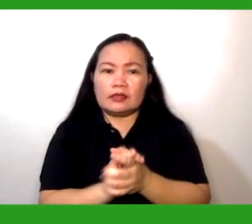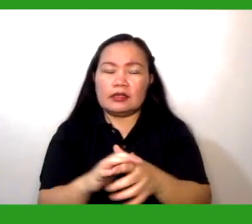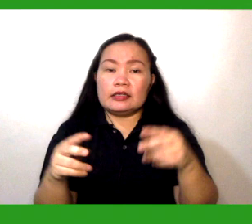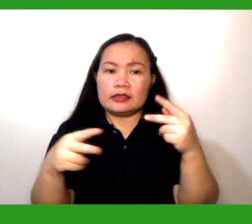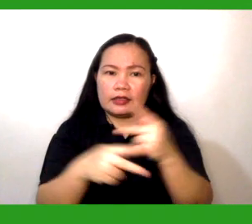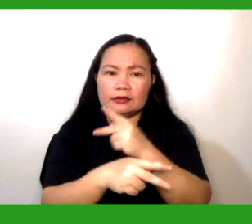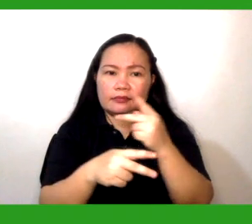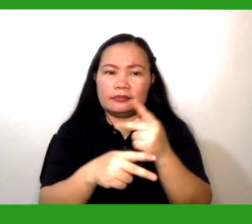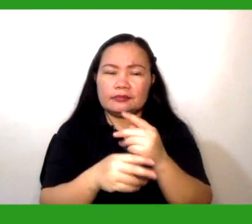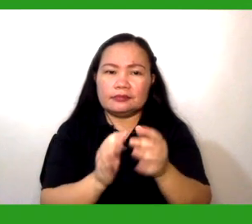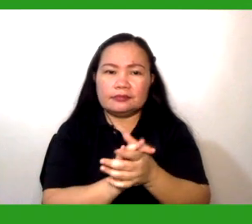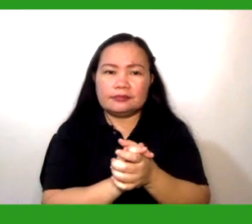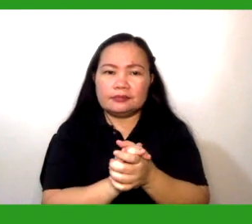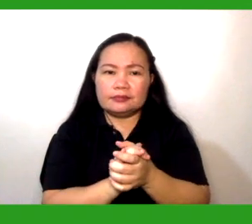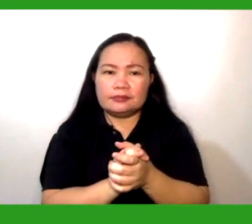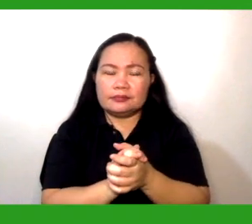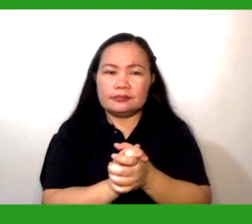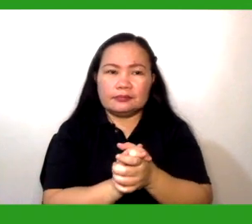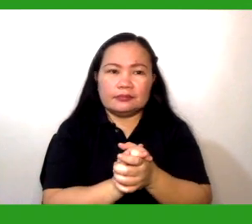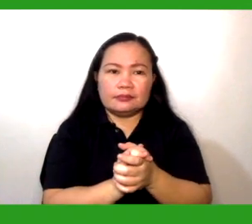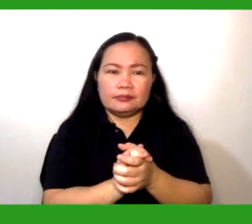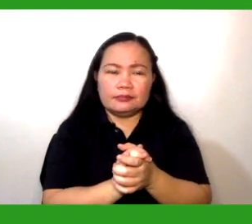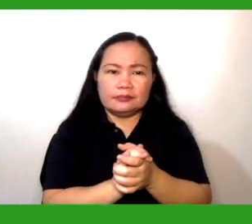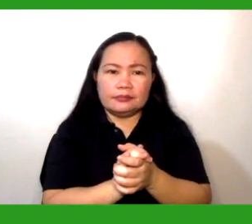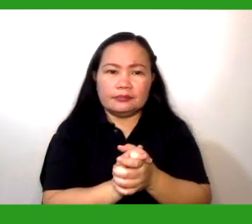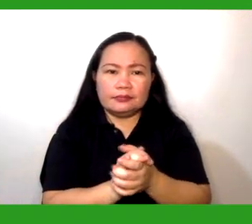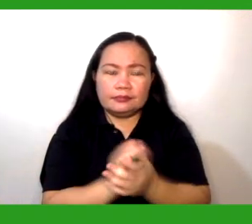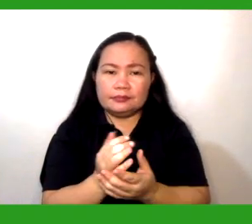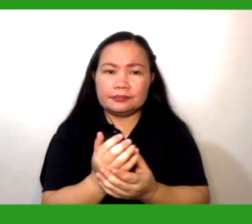mo, okay, ay, sorry.